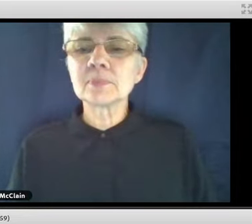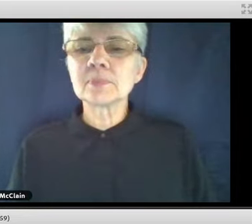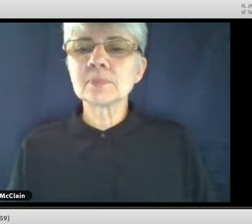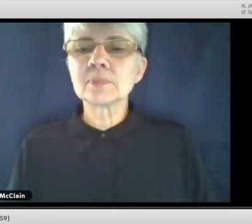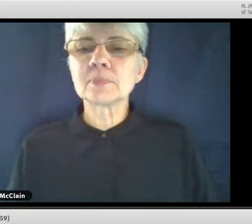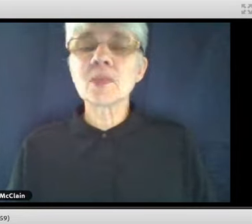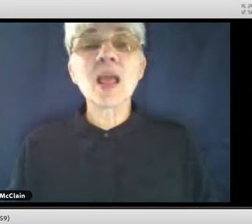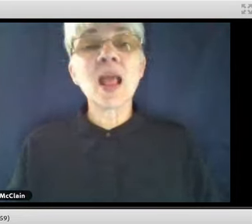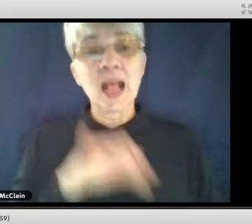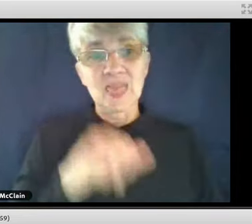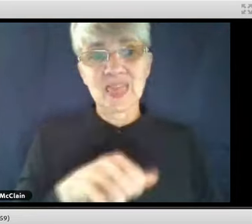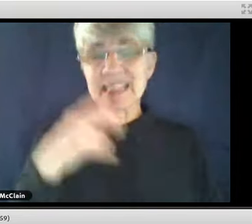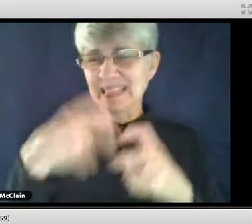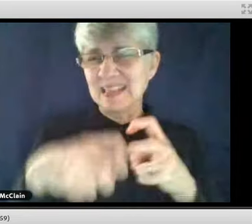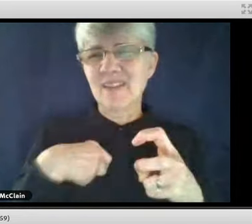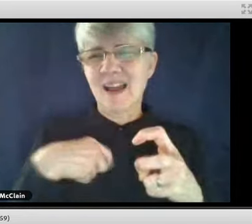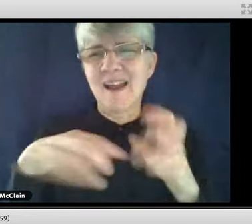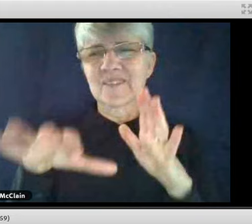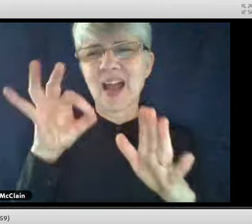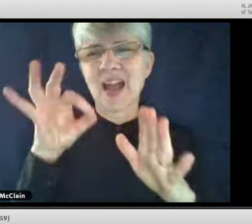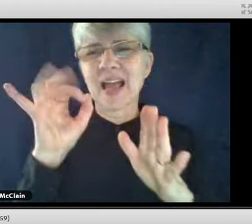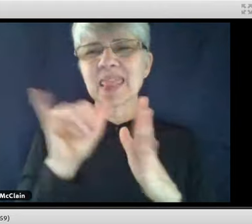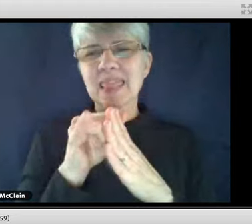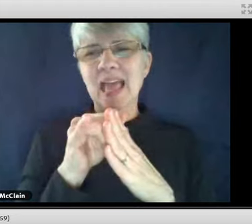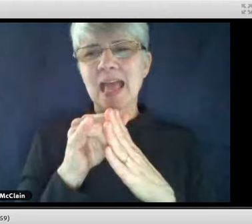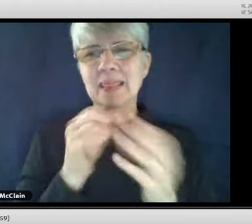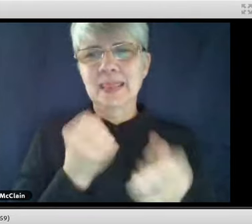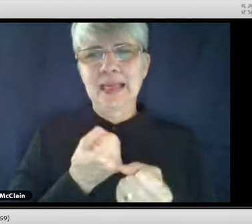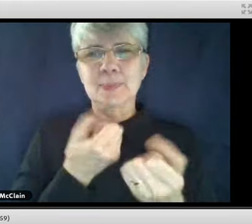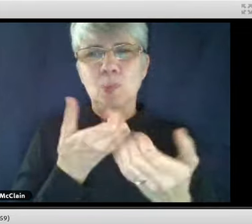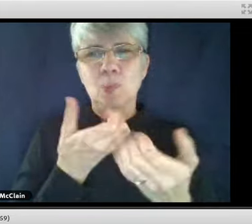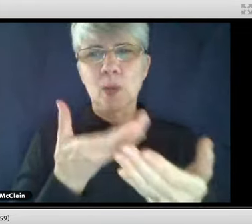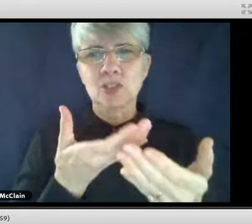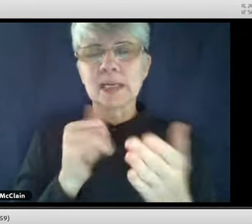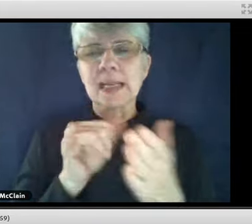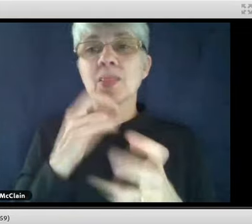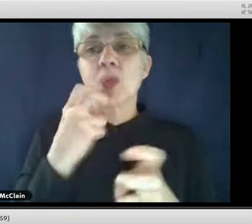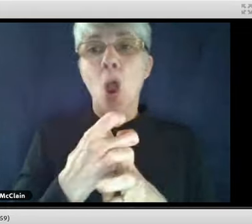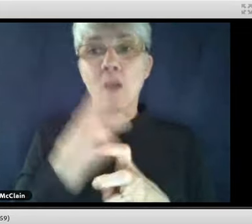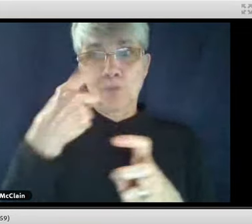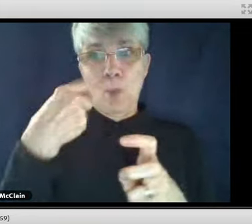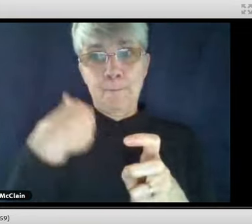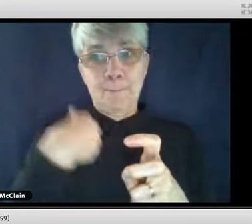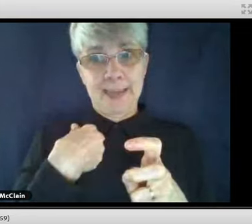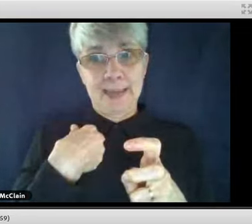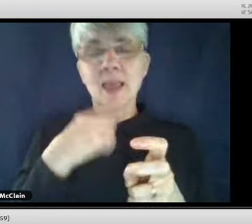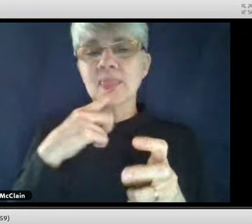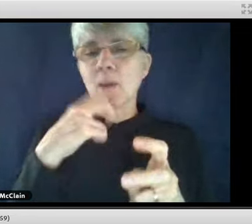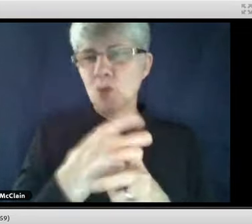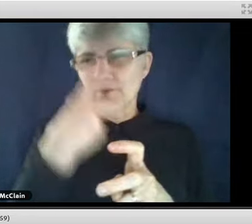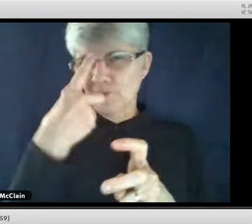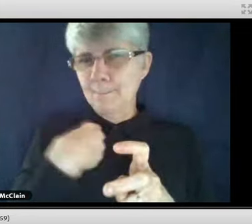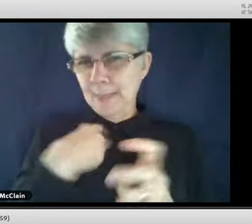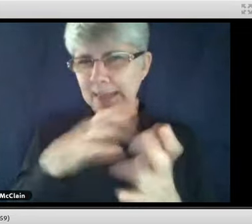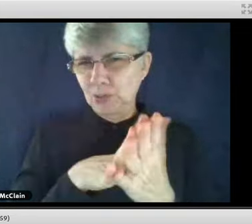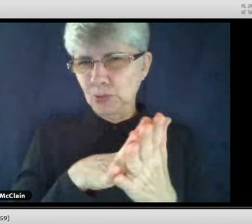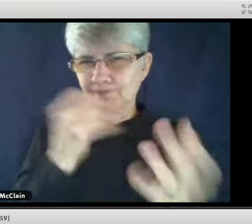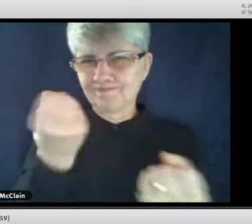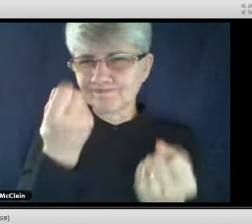So, because this is tough. I find that expression is the hardest for me. It was definitely the hardest for me to